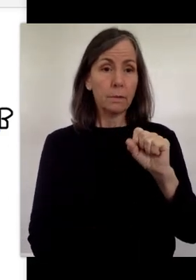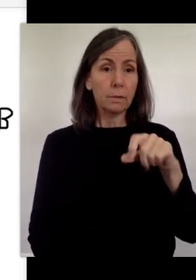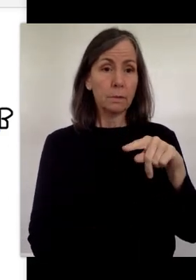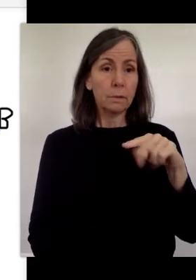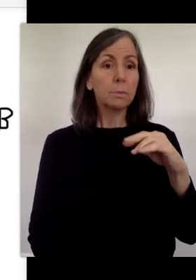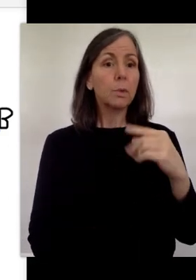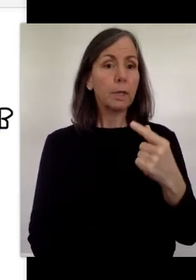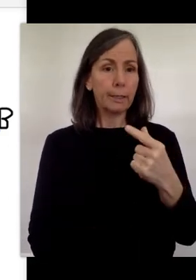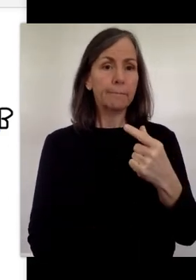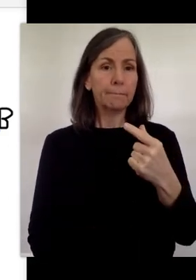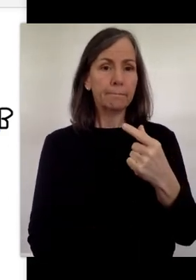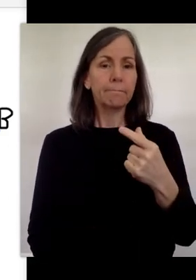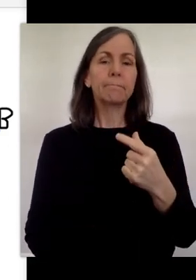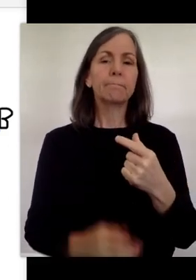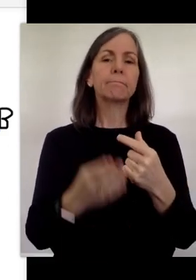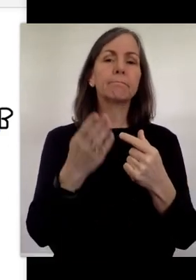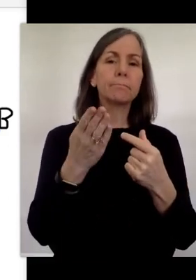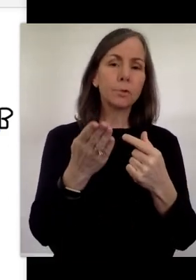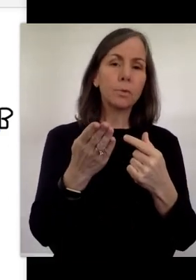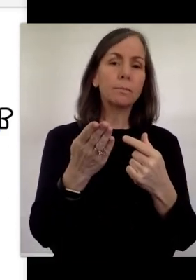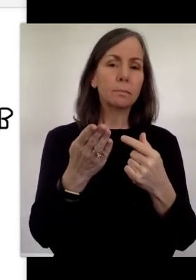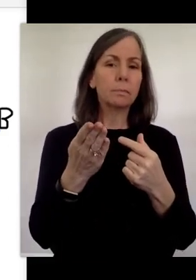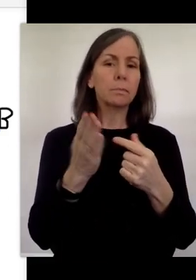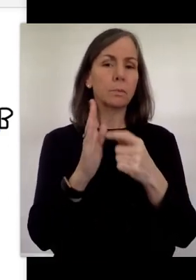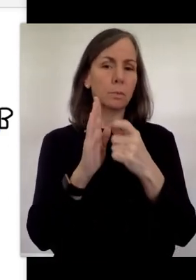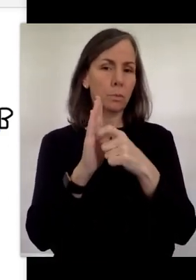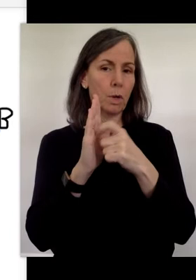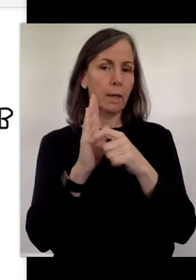So I'm just going to write